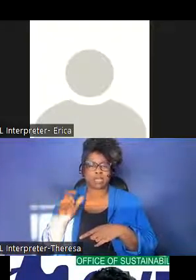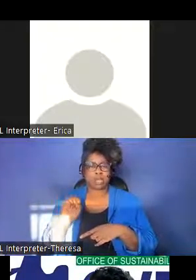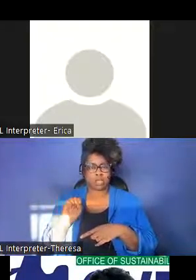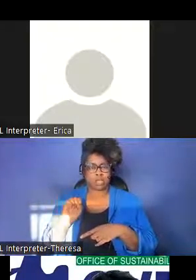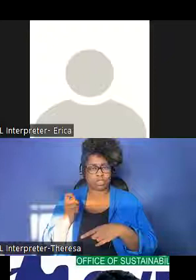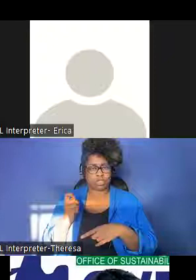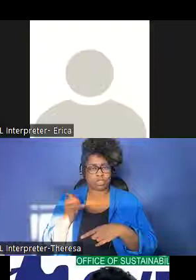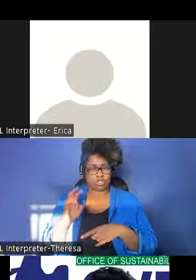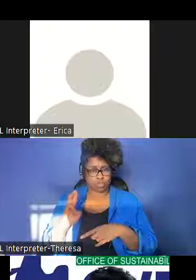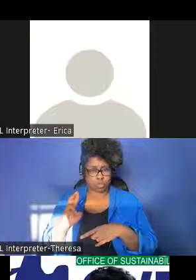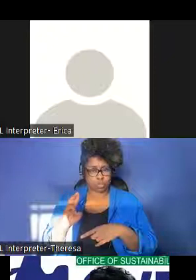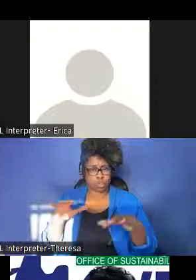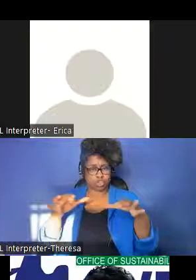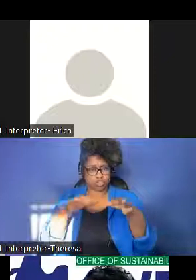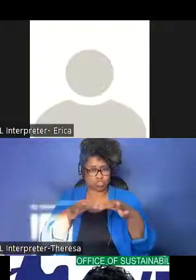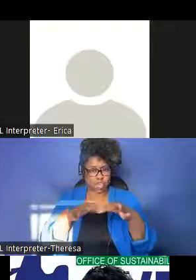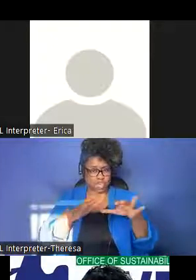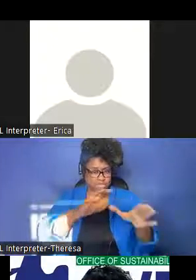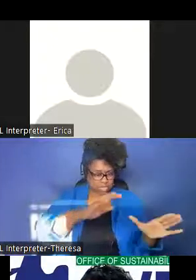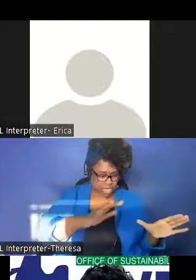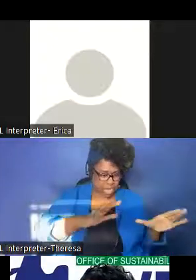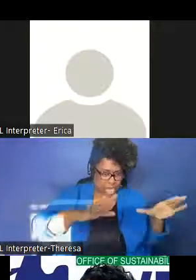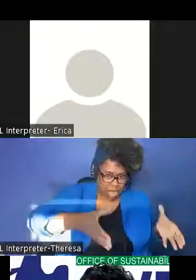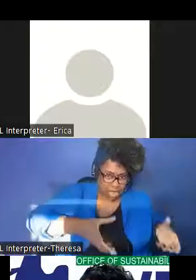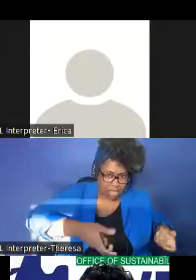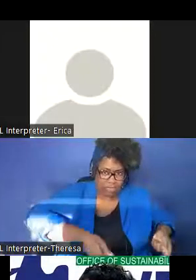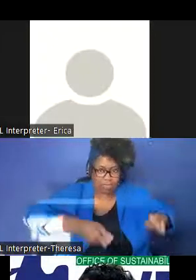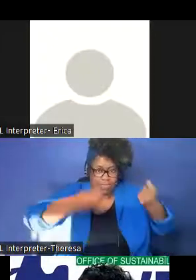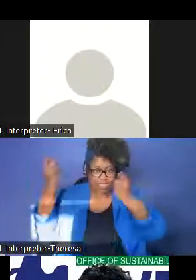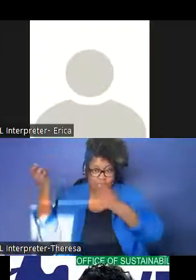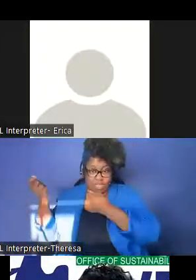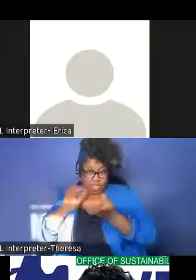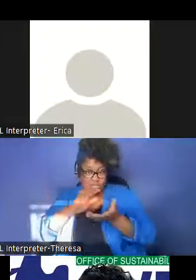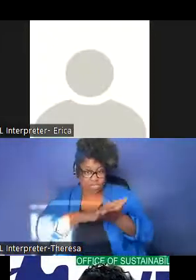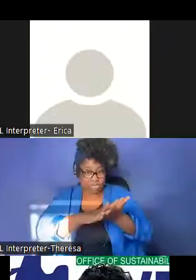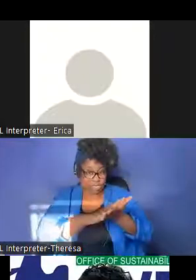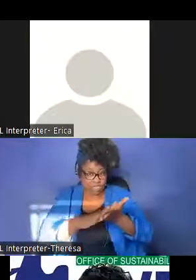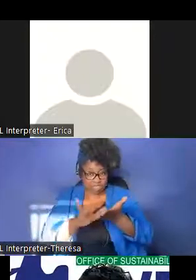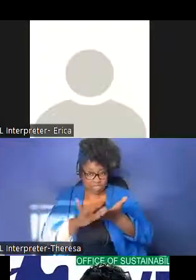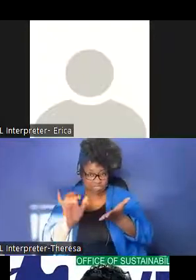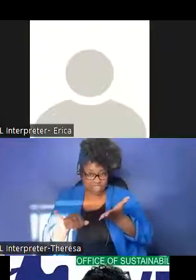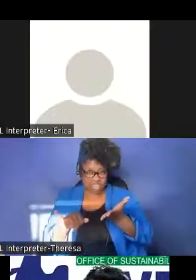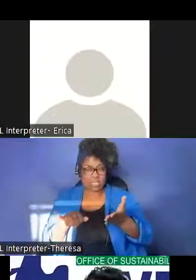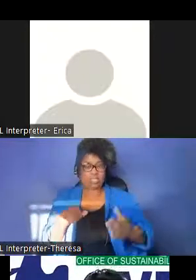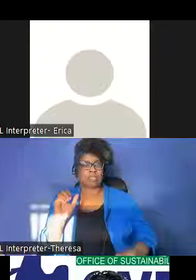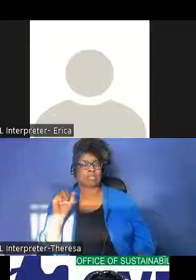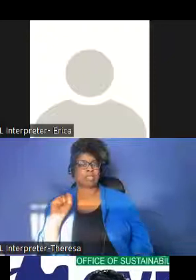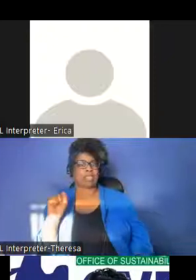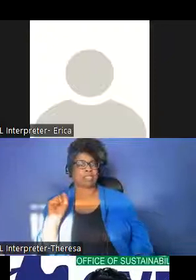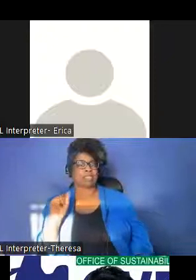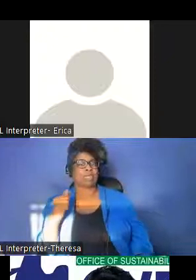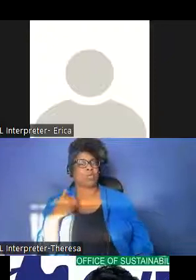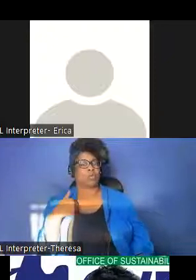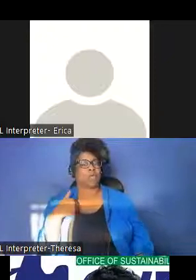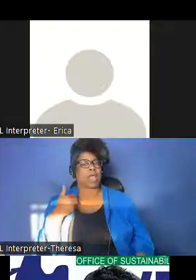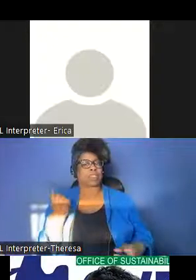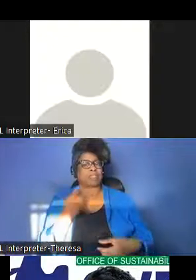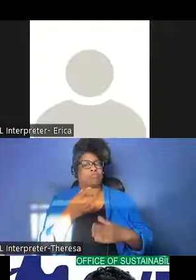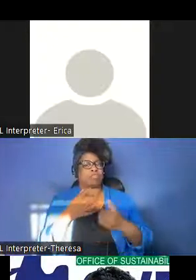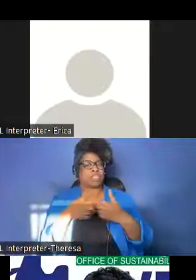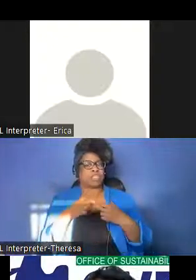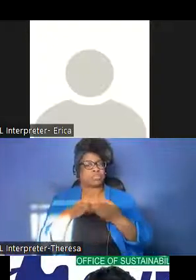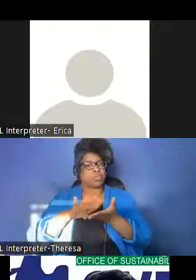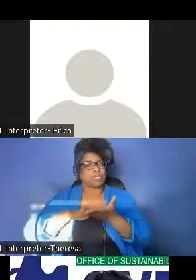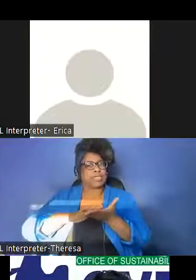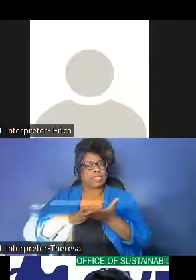and the catch basins and cleaning those out. Am I capturing your question effectively? Yes, we had several machines to do that, to clean